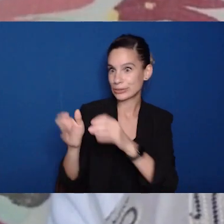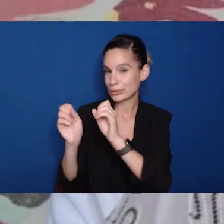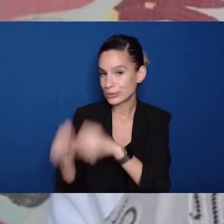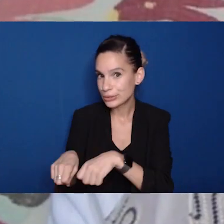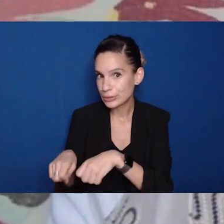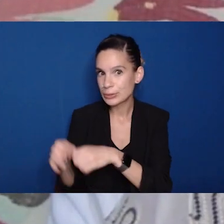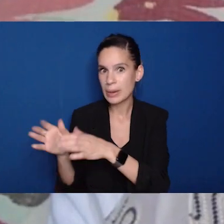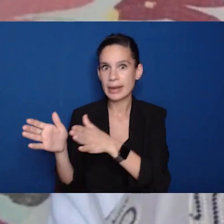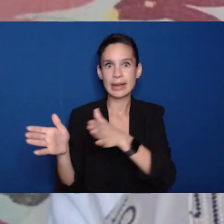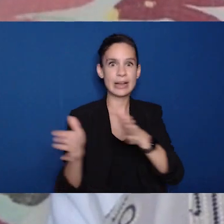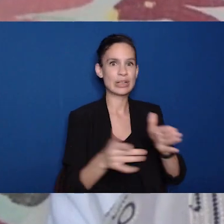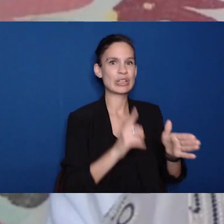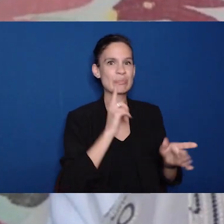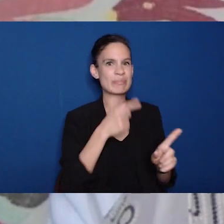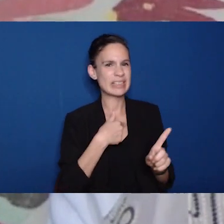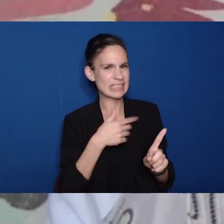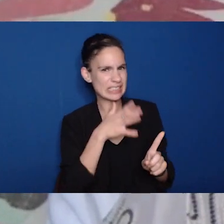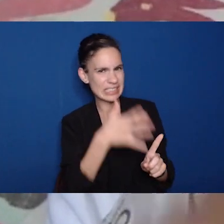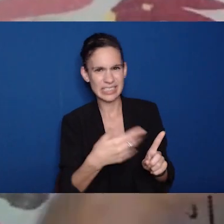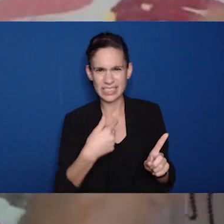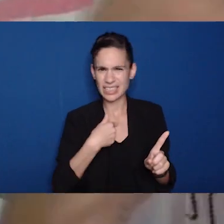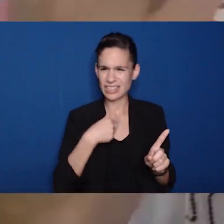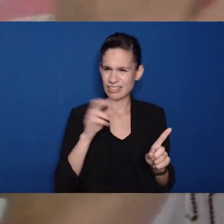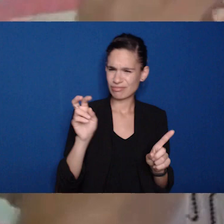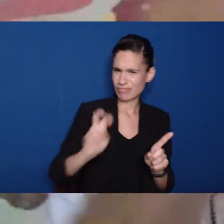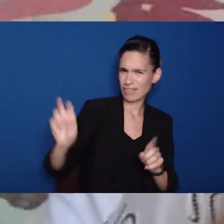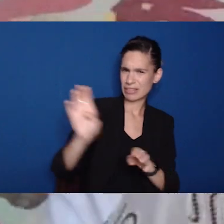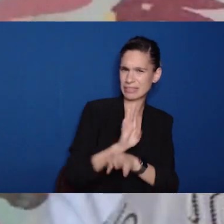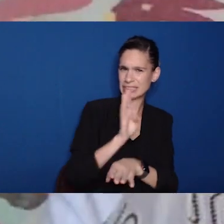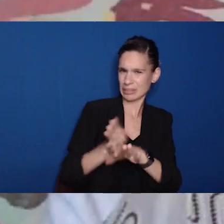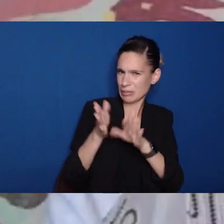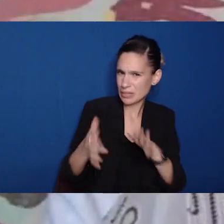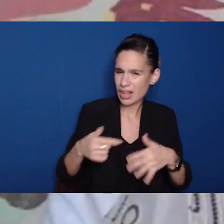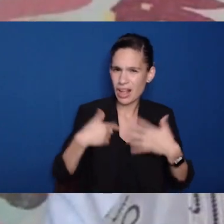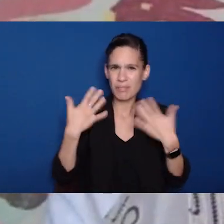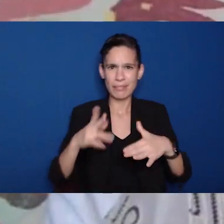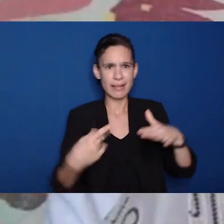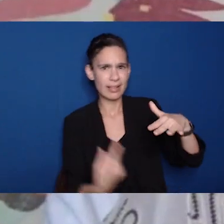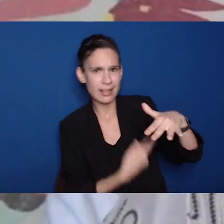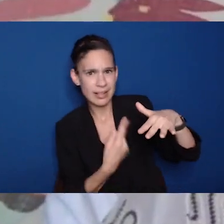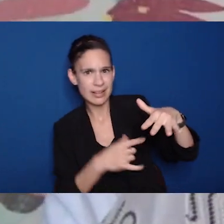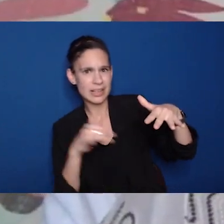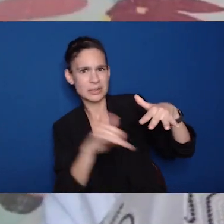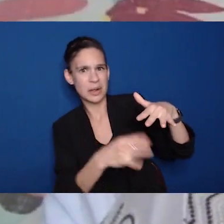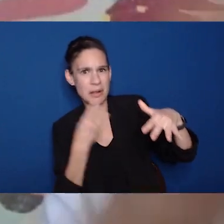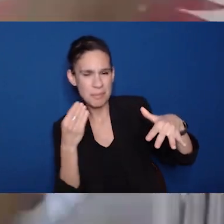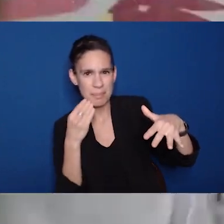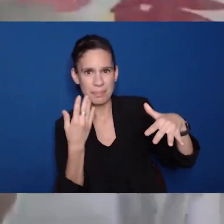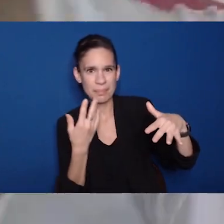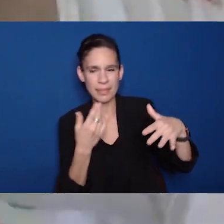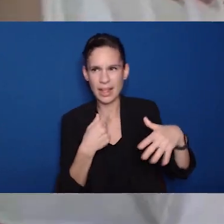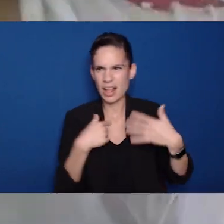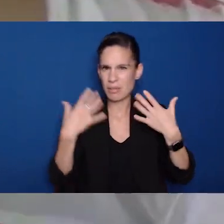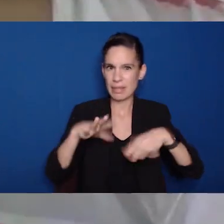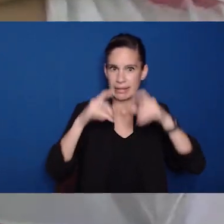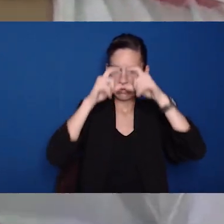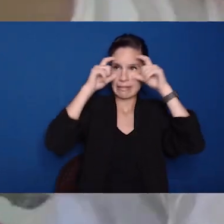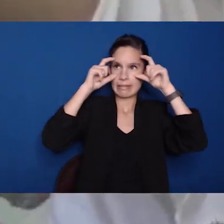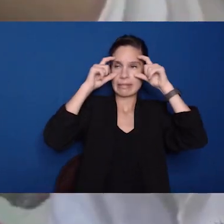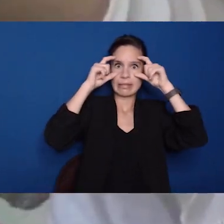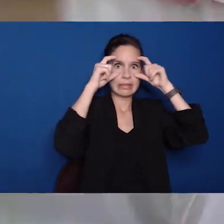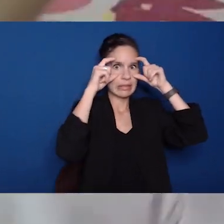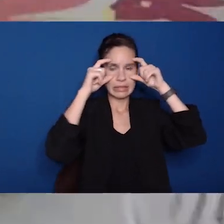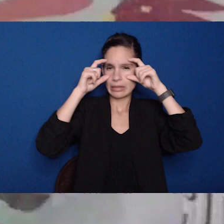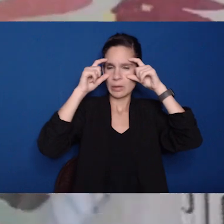an element that I hate the idea as a travel industry person that we're all going to be staying in place, putting on our